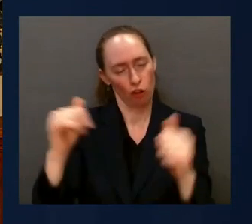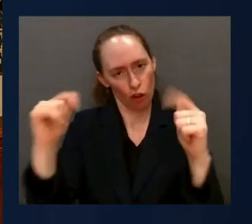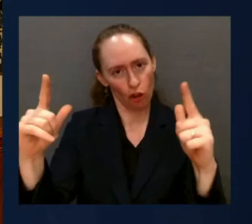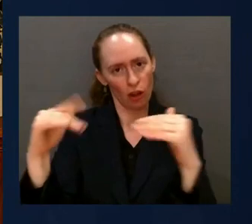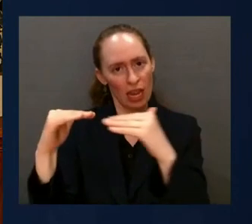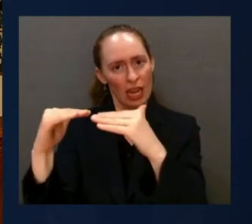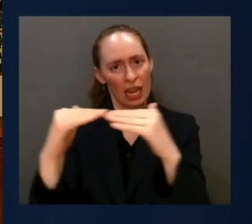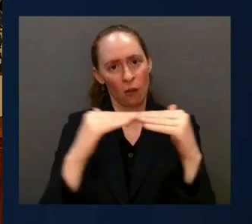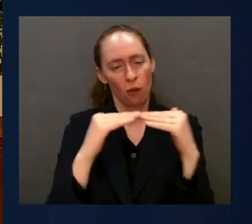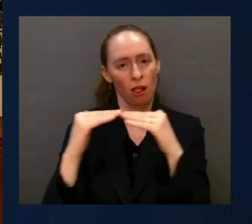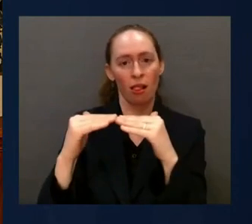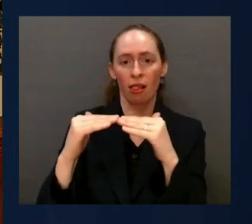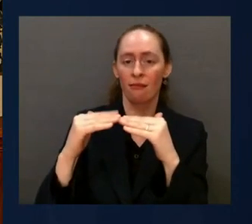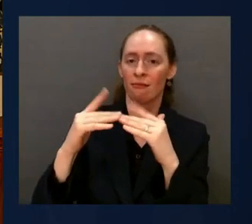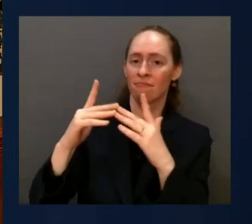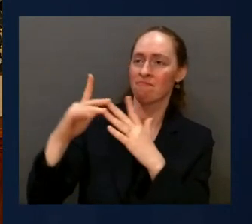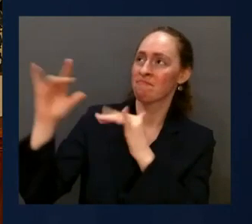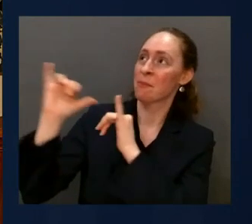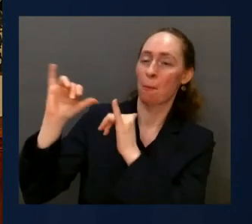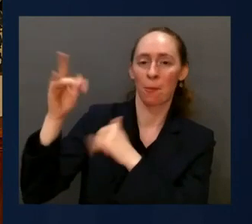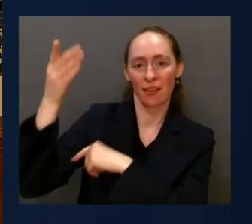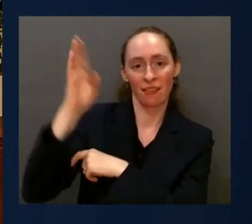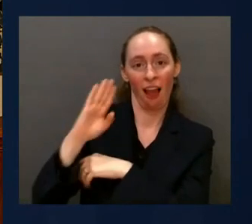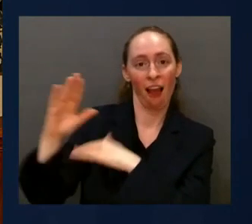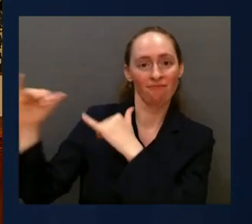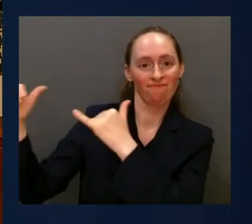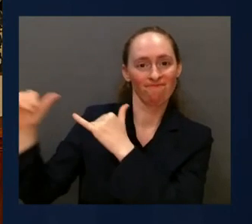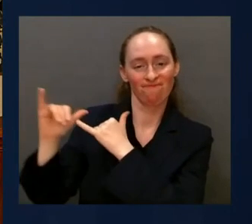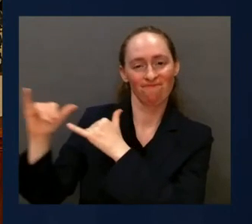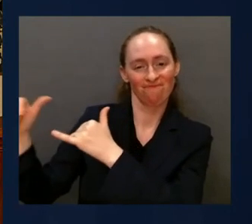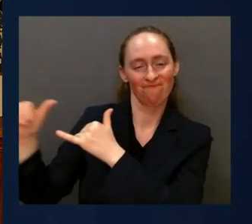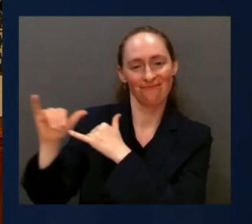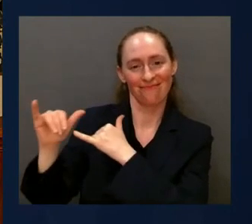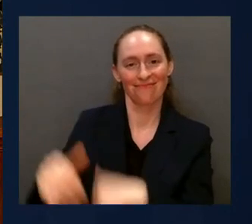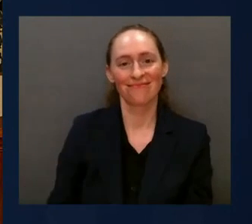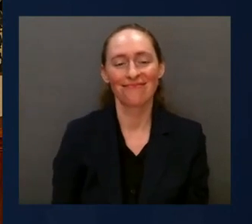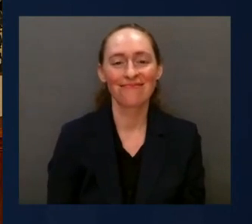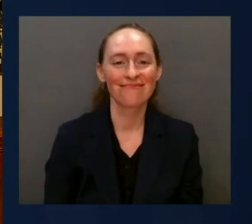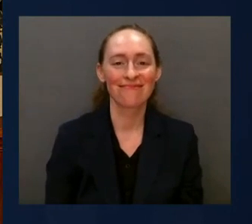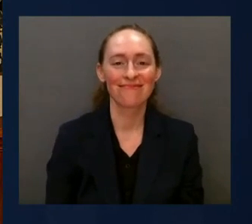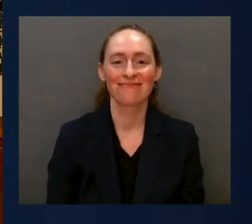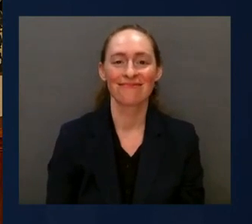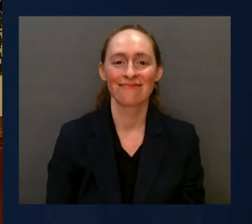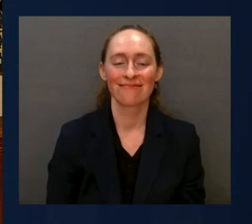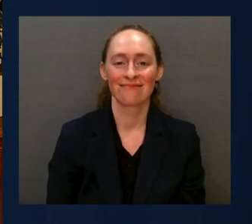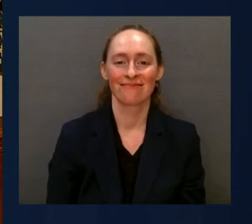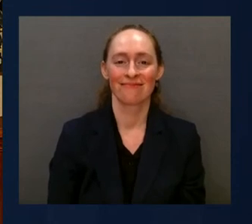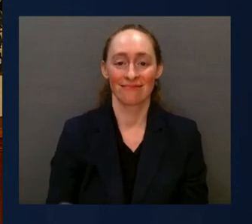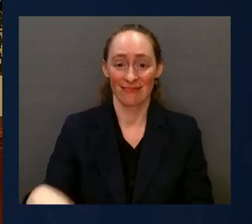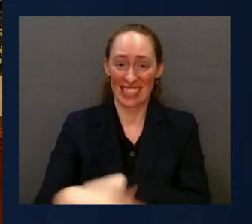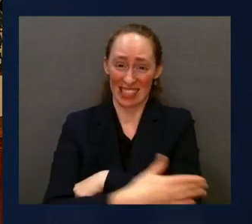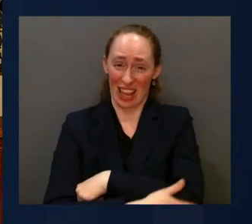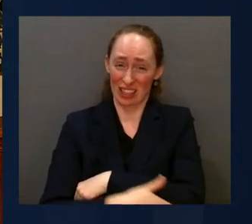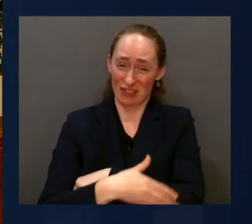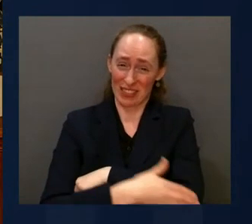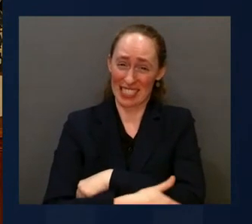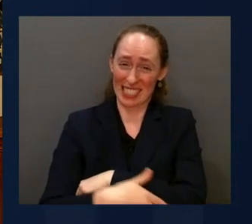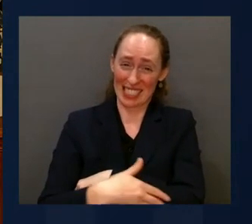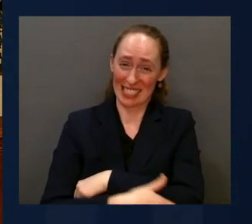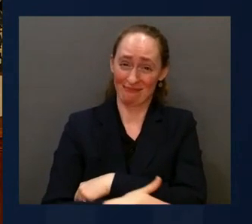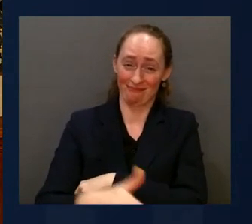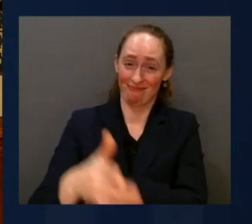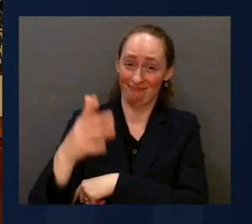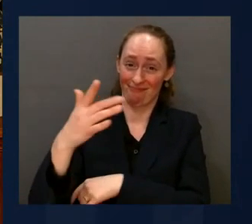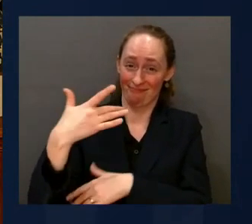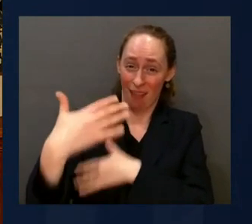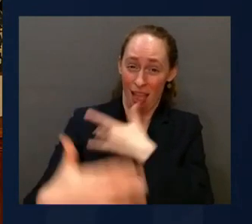world. A nation in a new age of possibilities. So I've come to fulfill